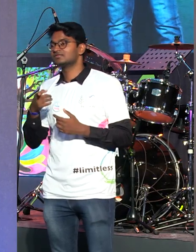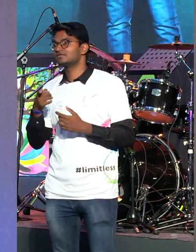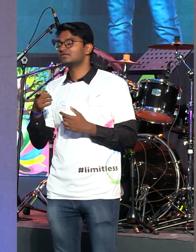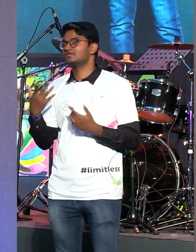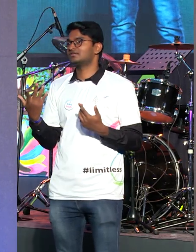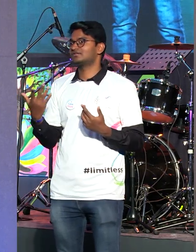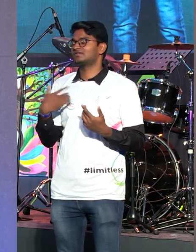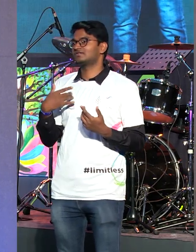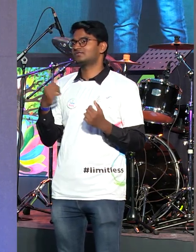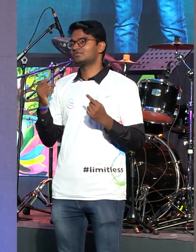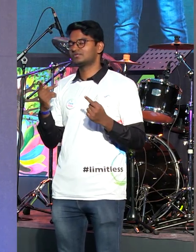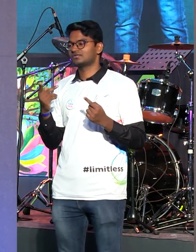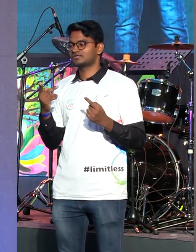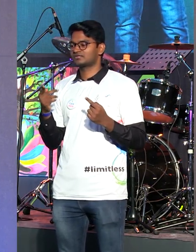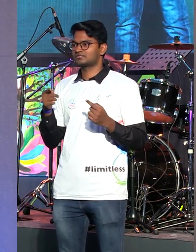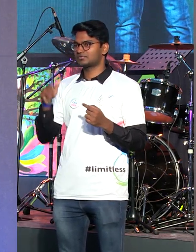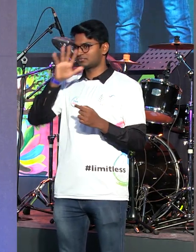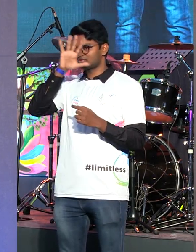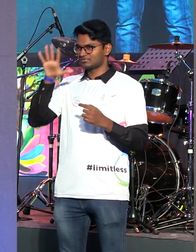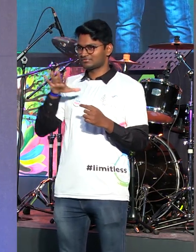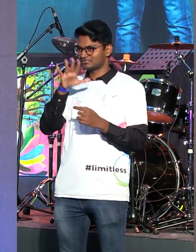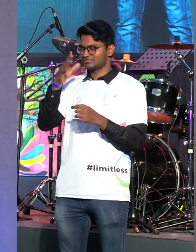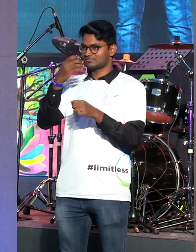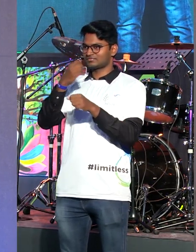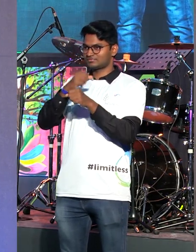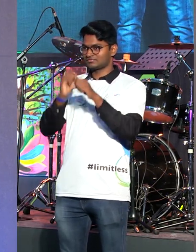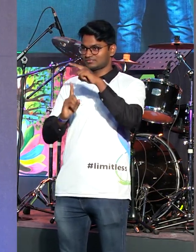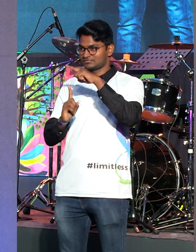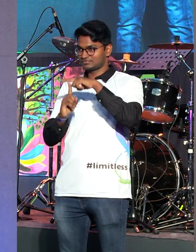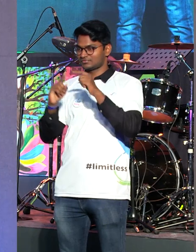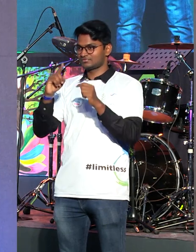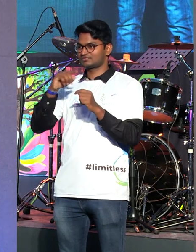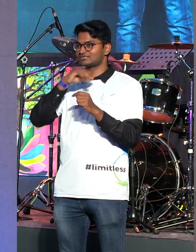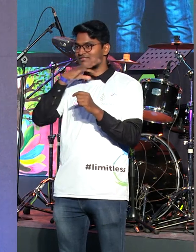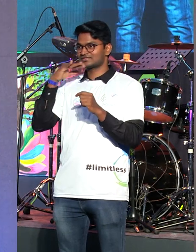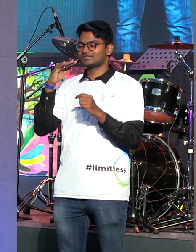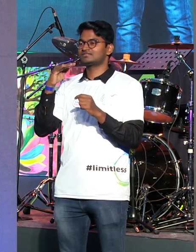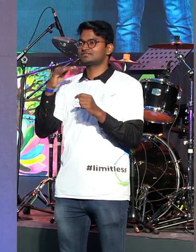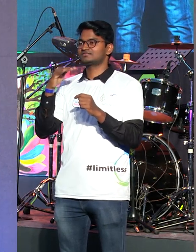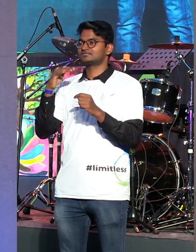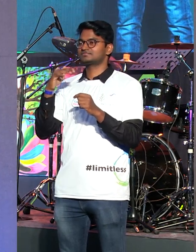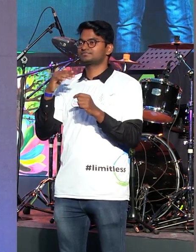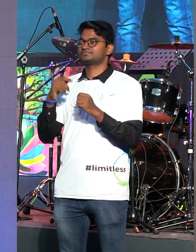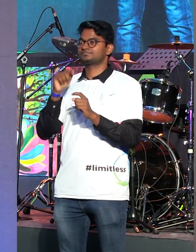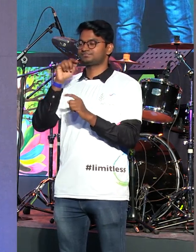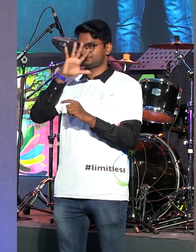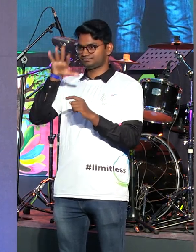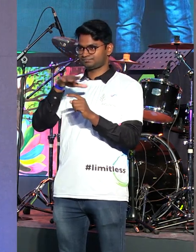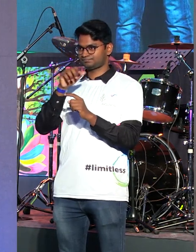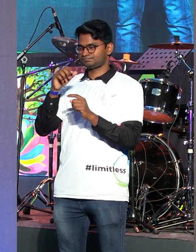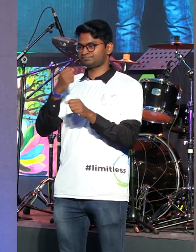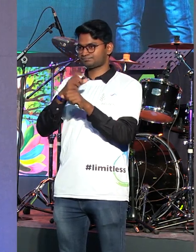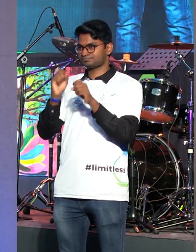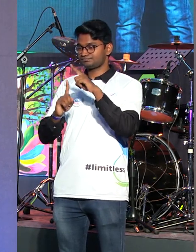I said, okay, why don't we call it India's Got Color? And while the skin color is the entry, it is to